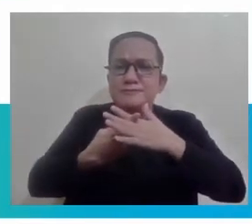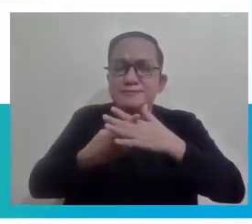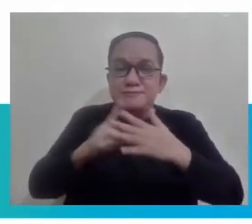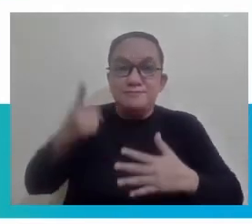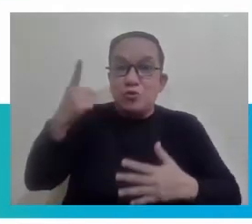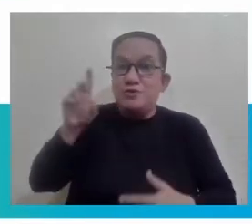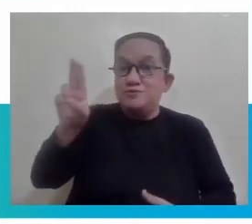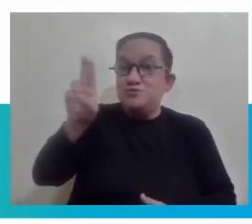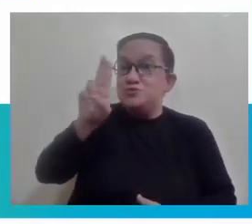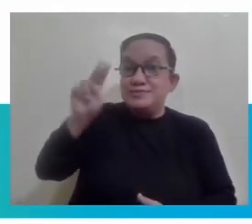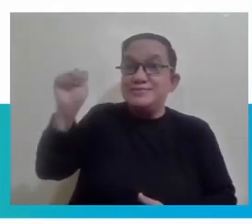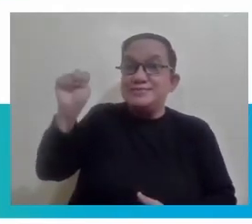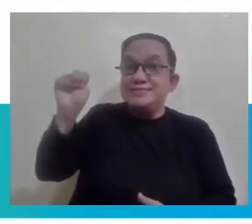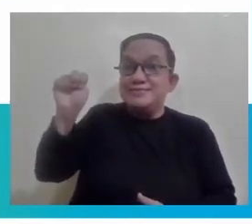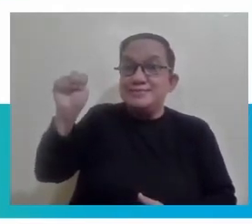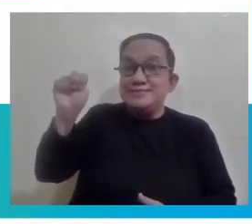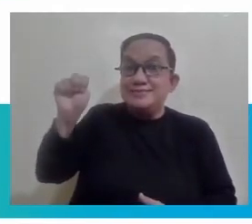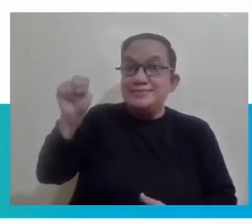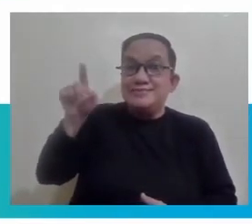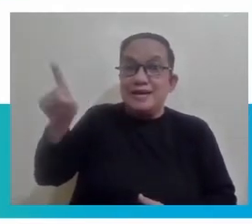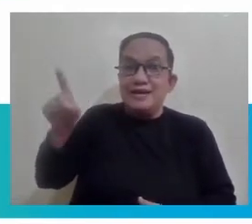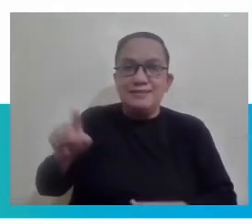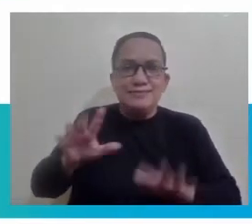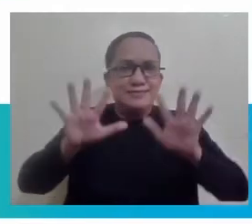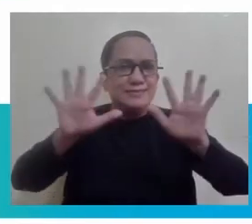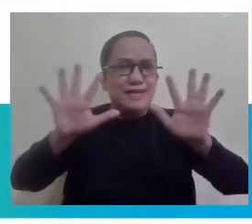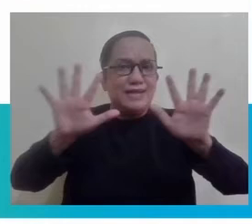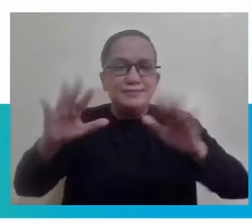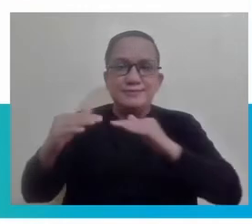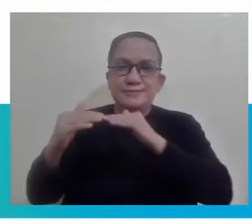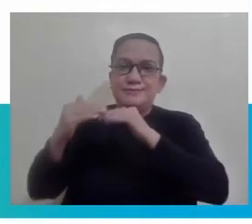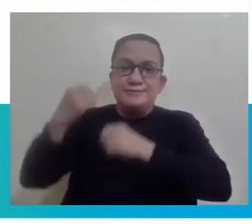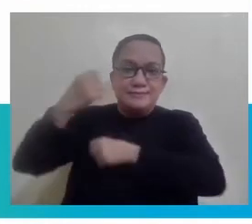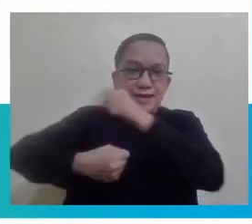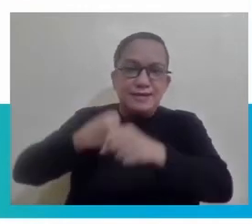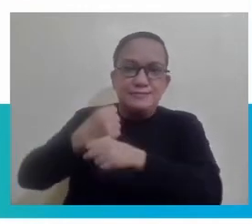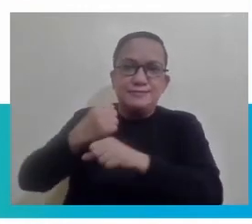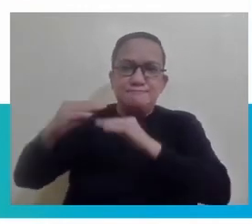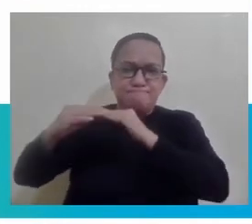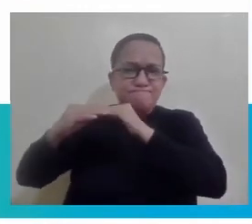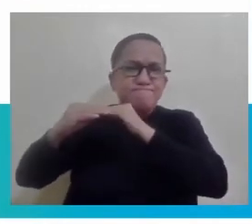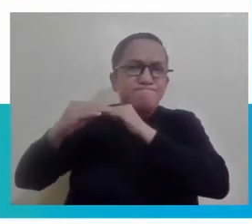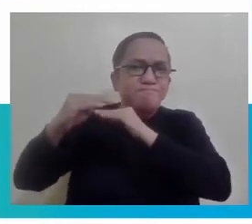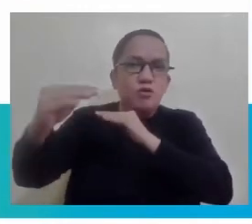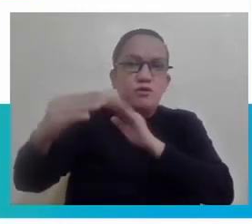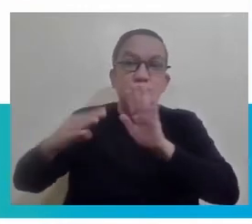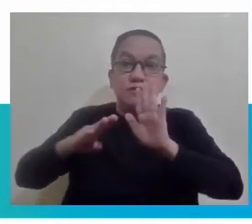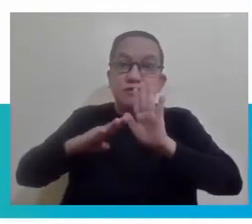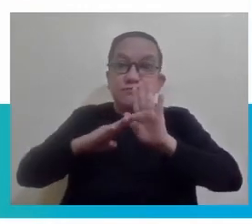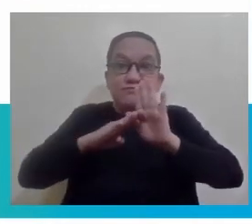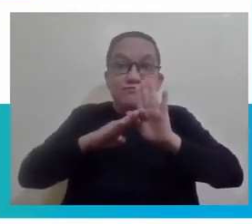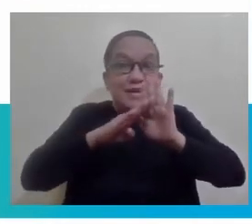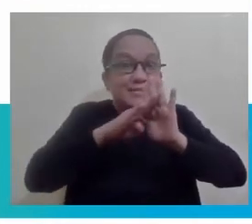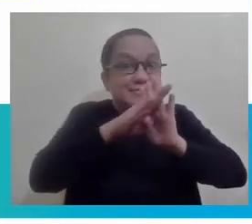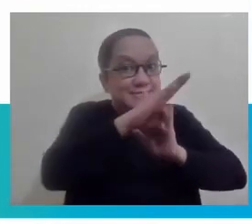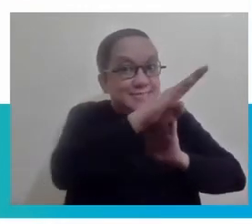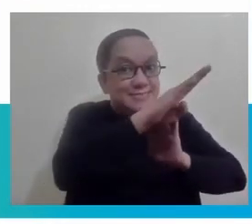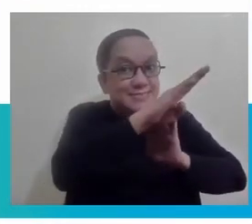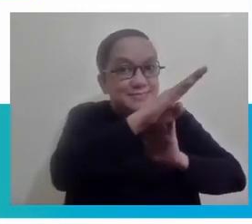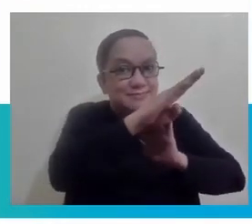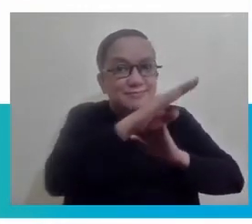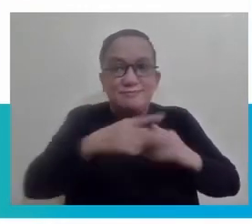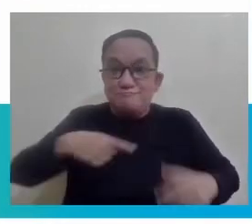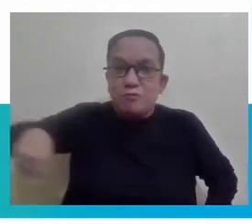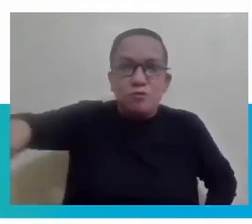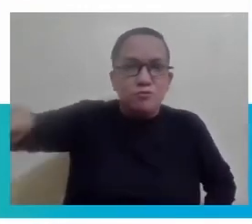strengthen and expand our partnerships to benefit from our synergies and to seize opportunities